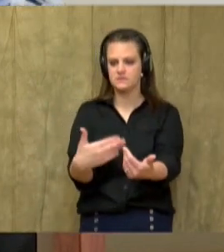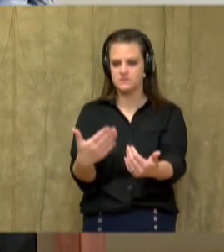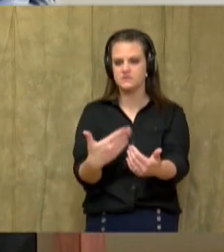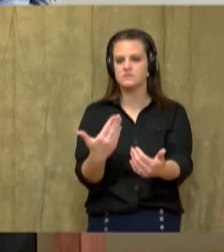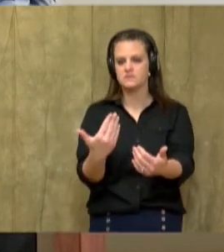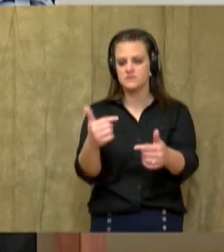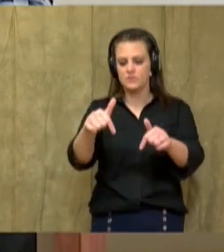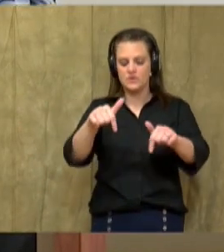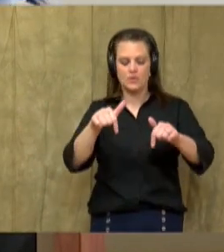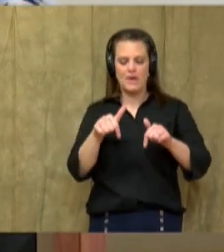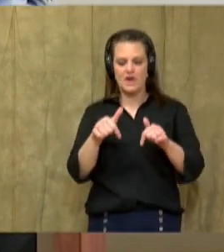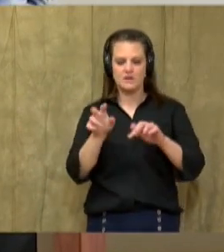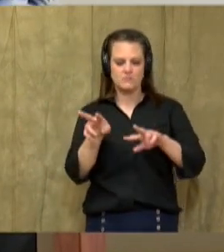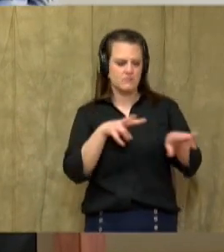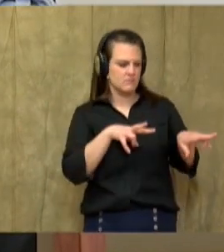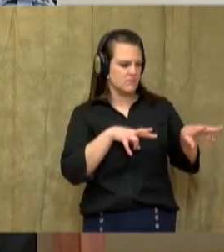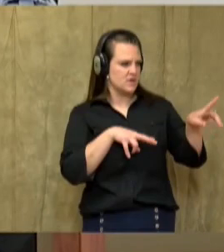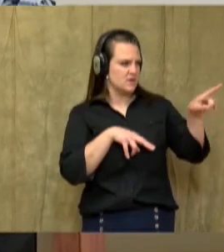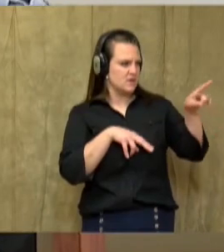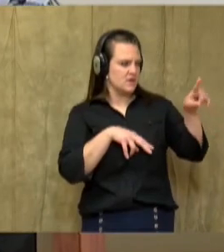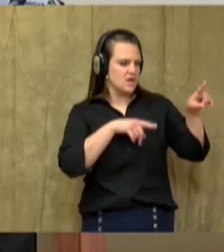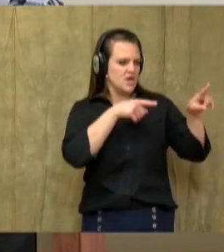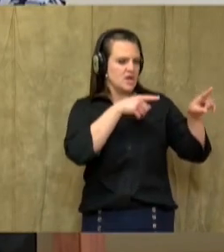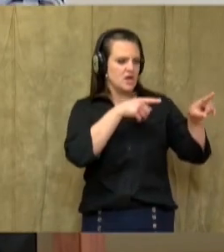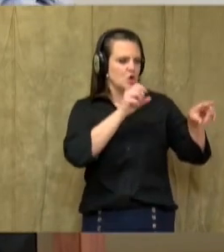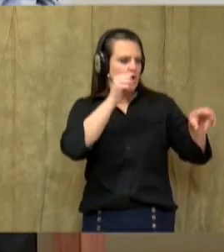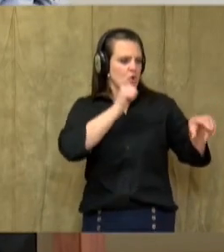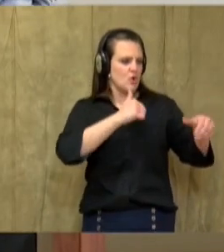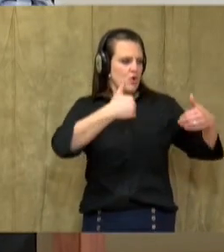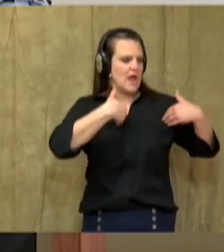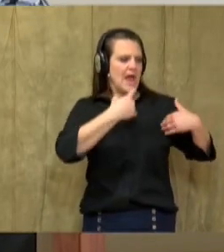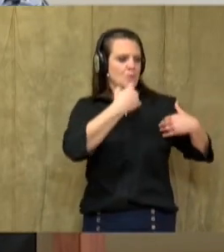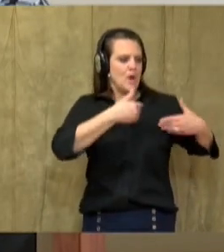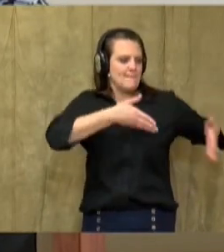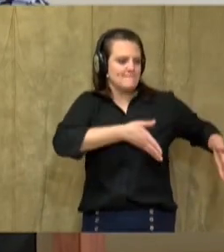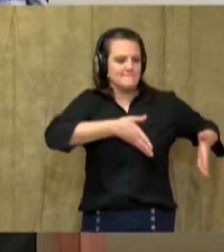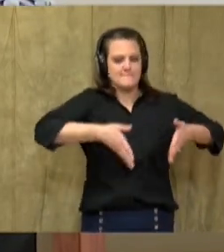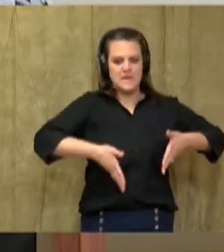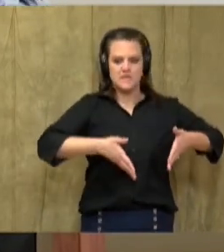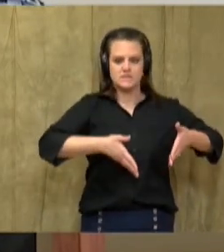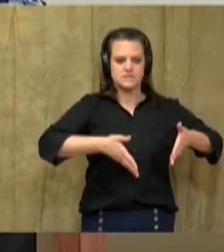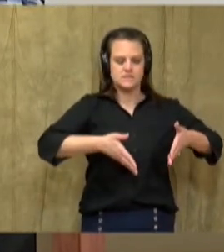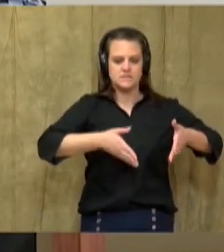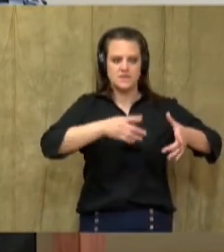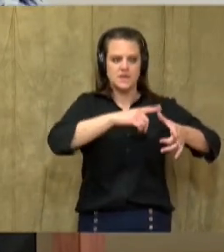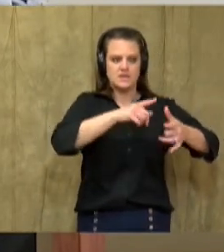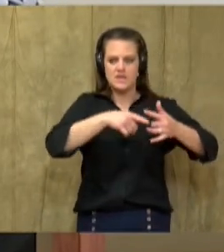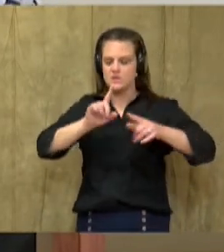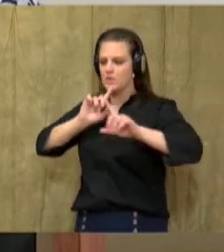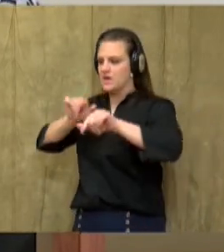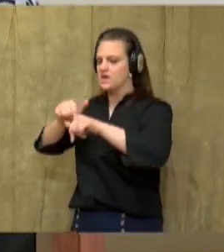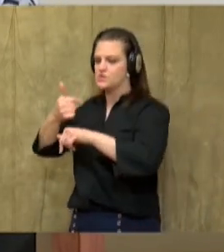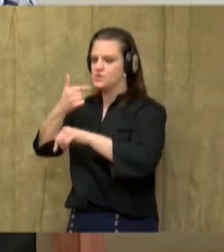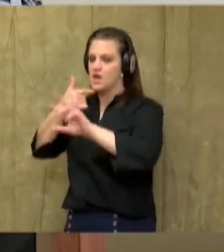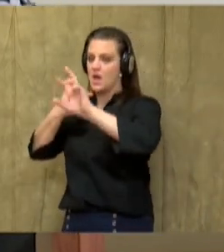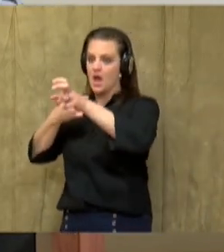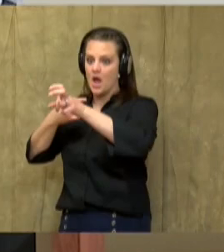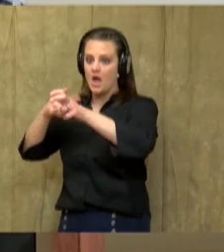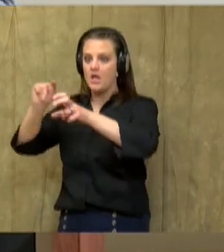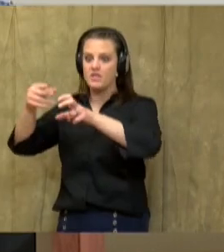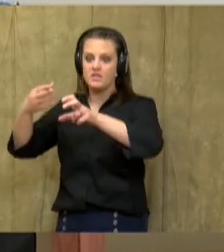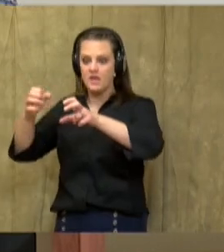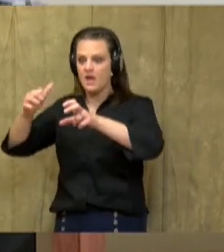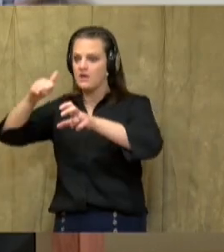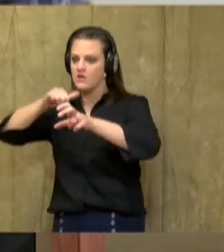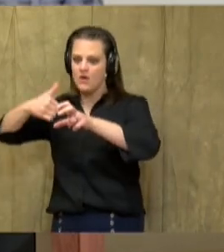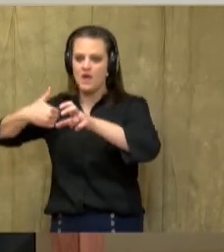Going back in the passage and seeing that she has on red pants is very easy, and writing that. Inferring that